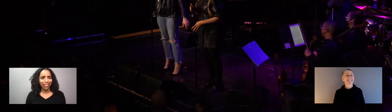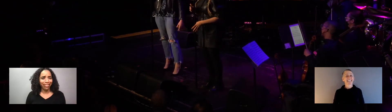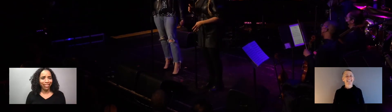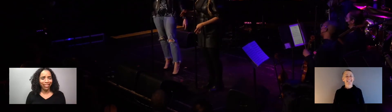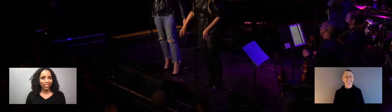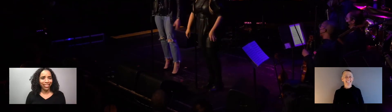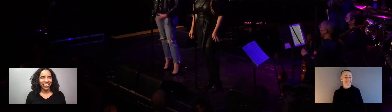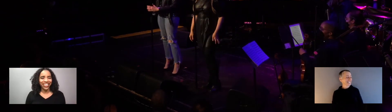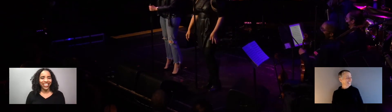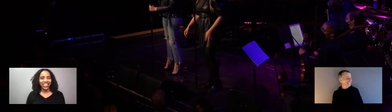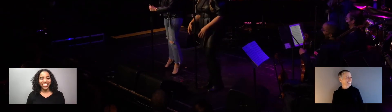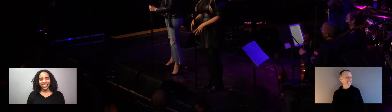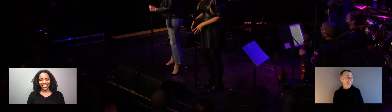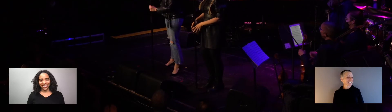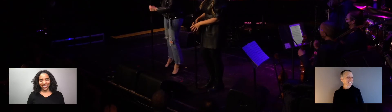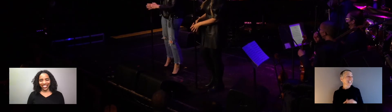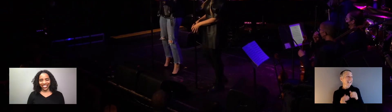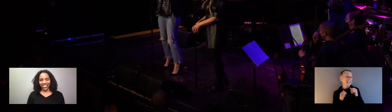Same.